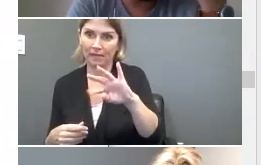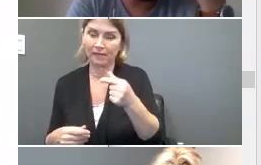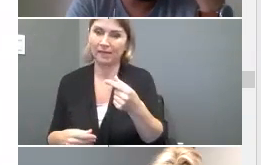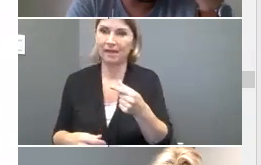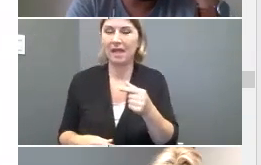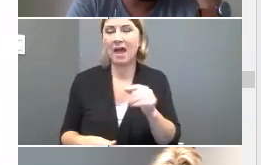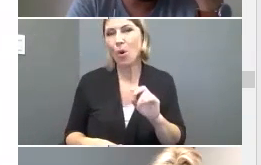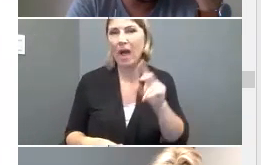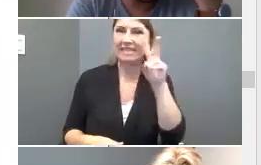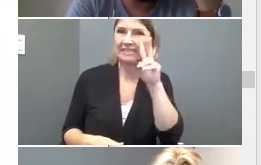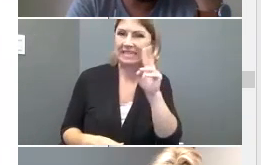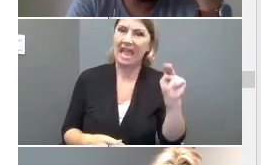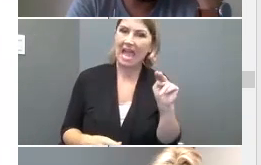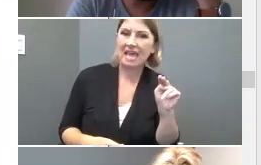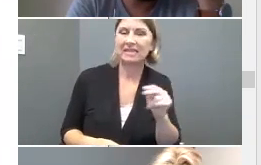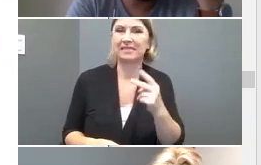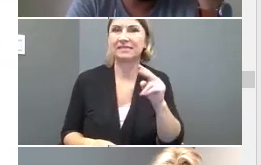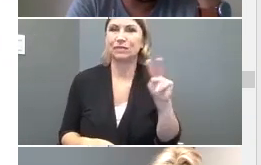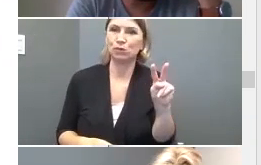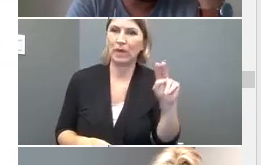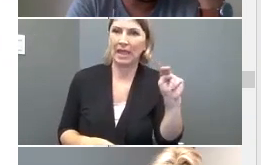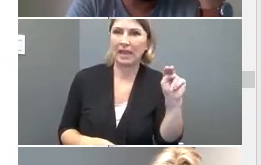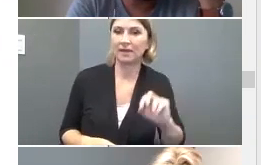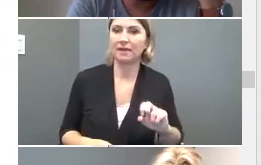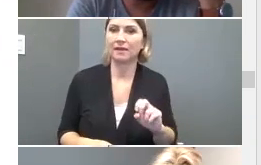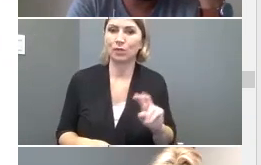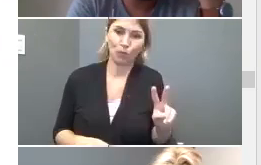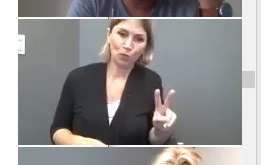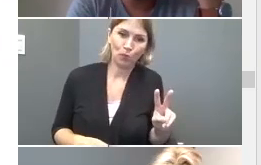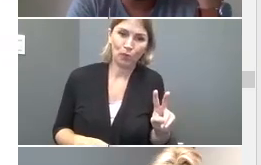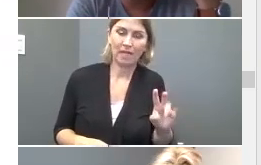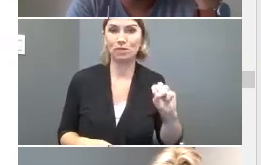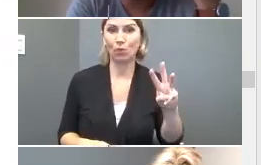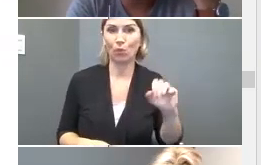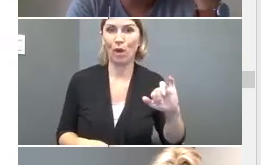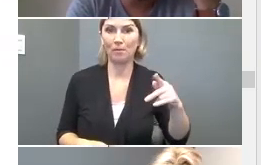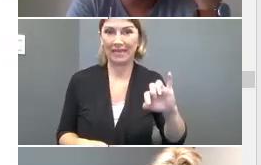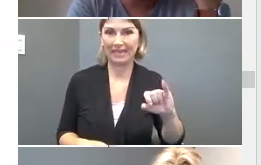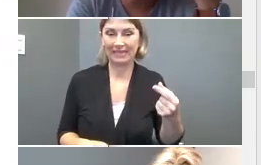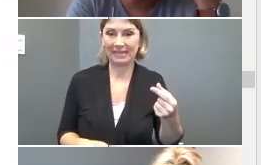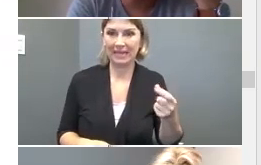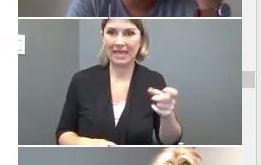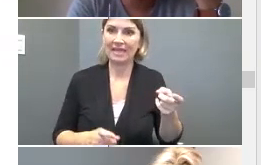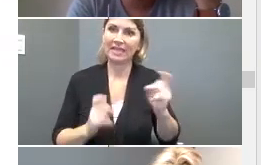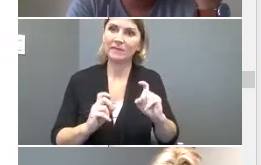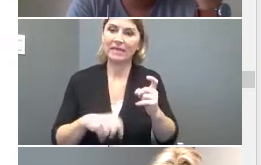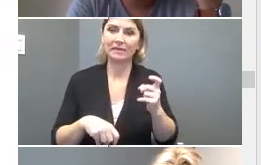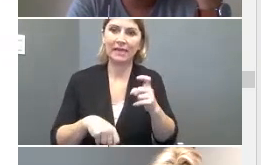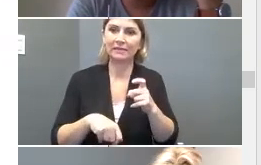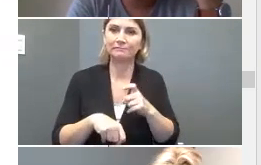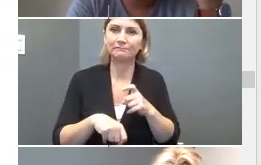I see n, I see 2n, I see 2, and I see swapping. Give me at least a tiebreaker, someone.